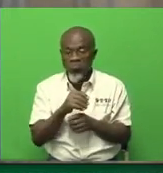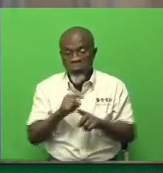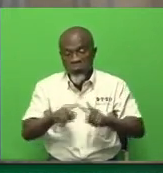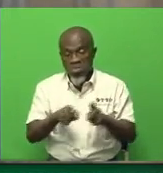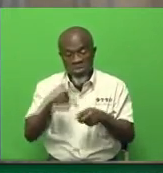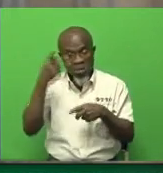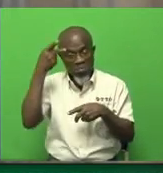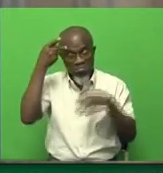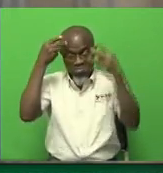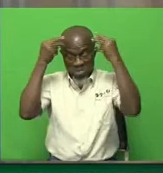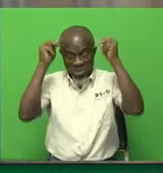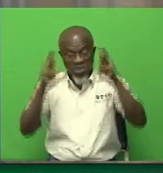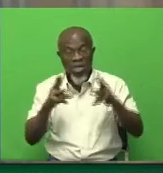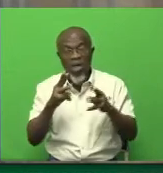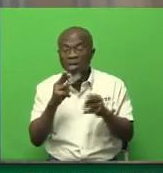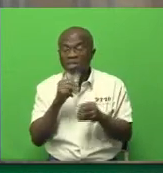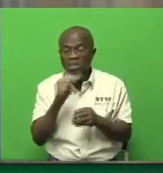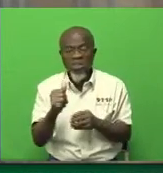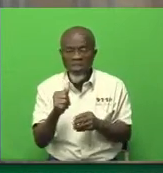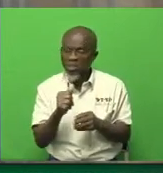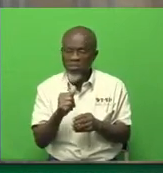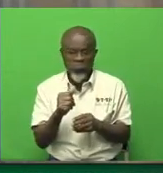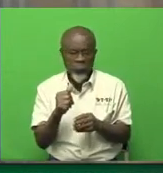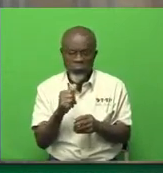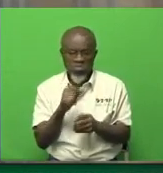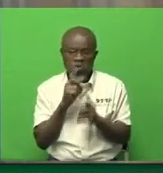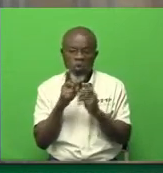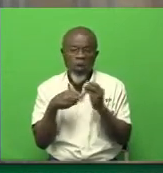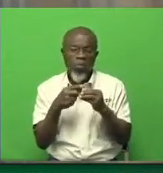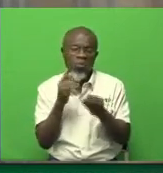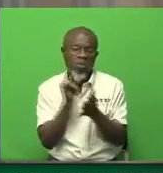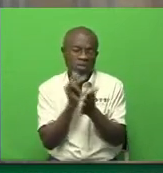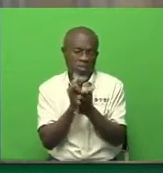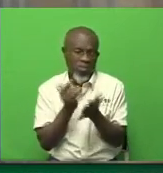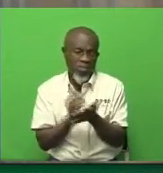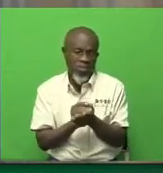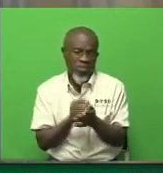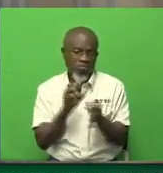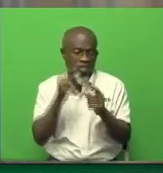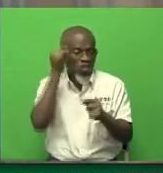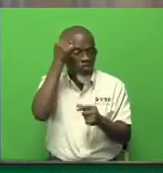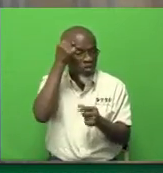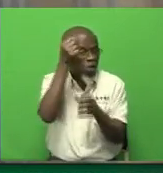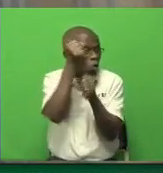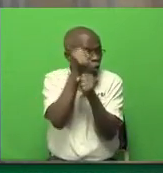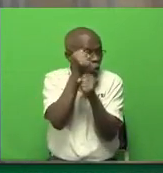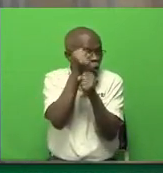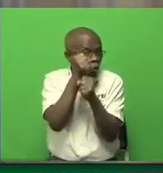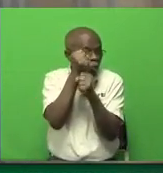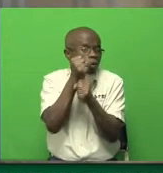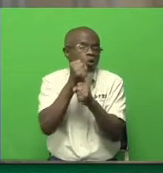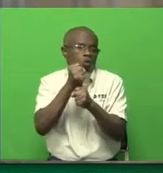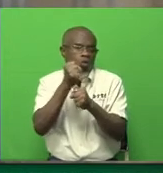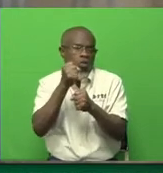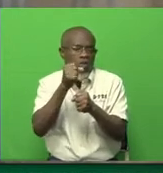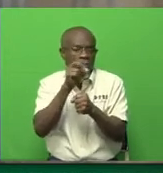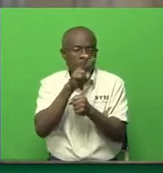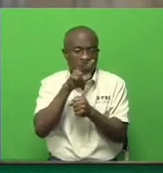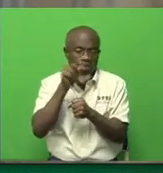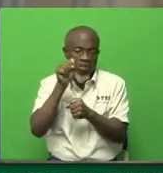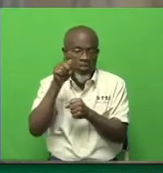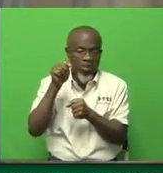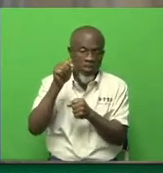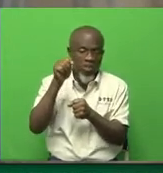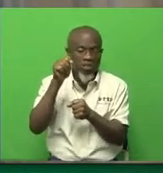government holding on to people's vat um but refunds when speaking at page 31 of a straight Pawn